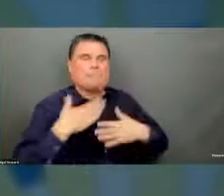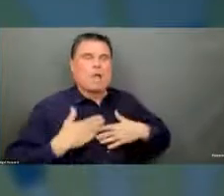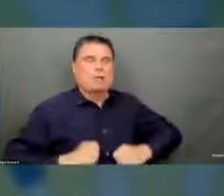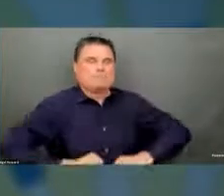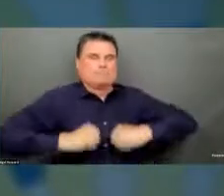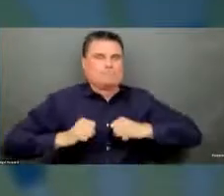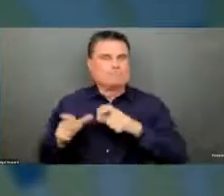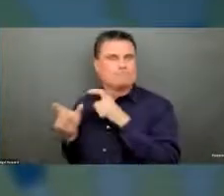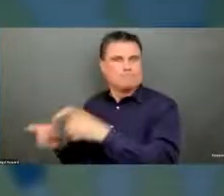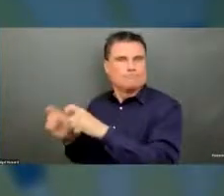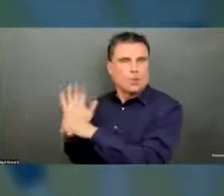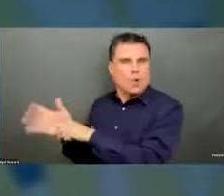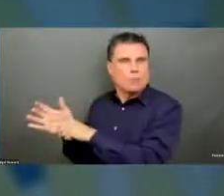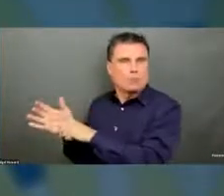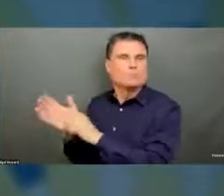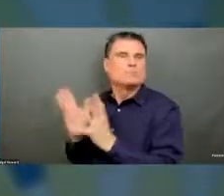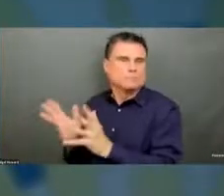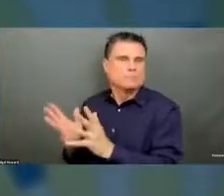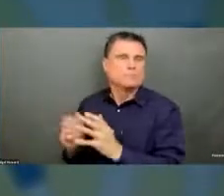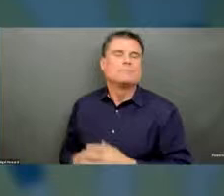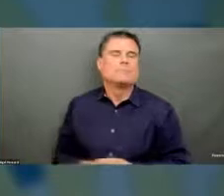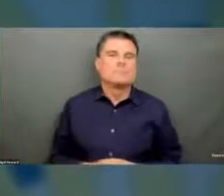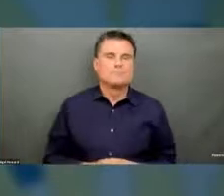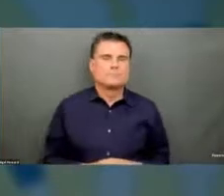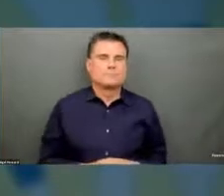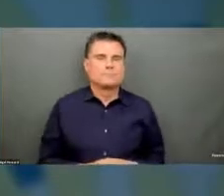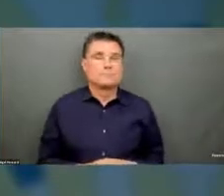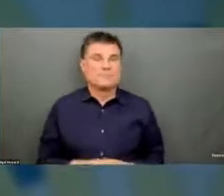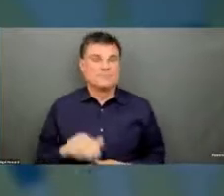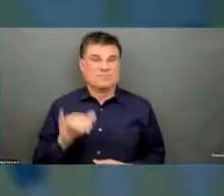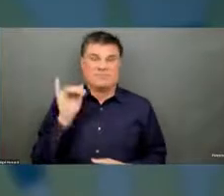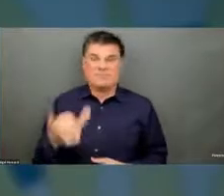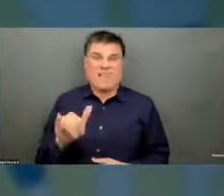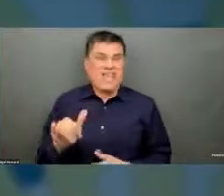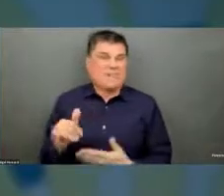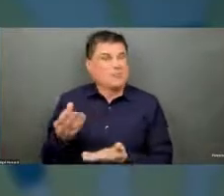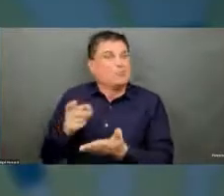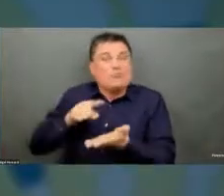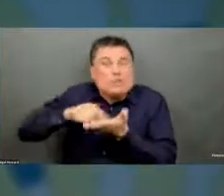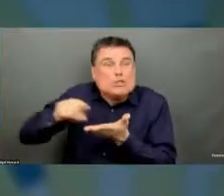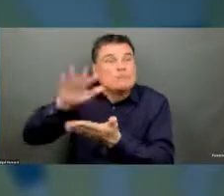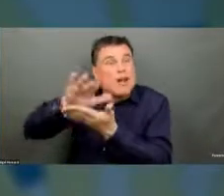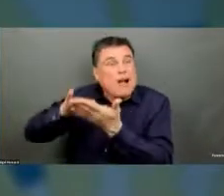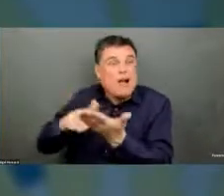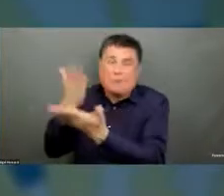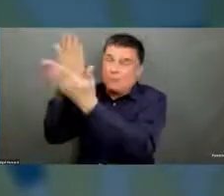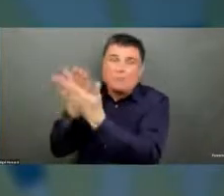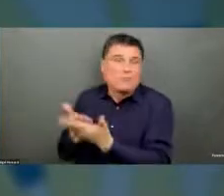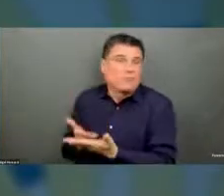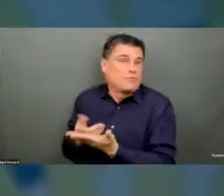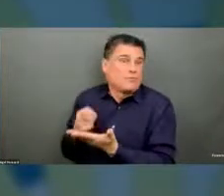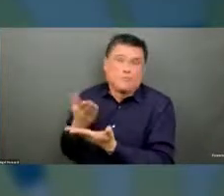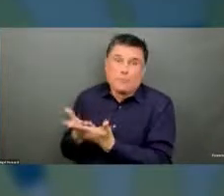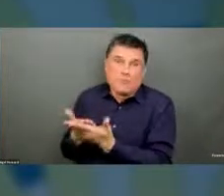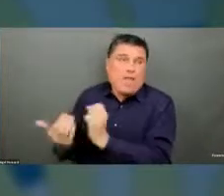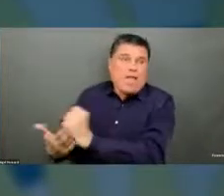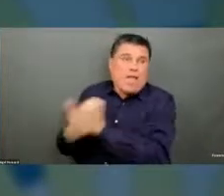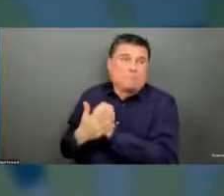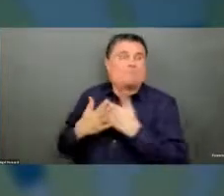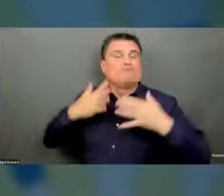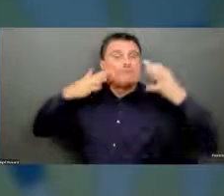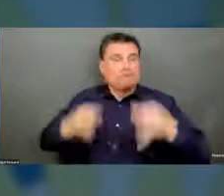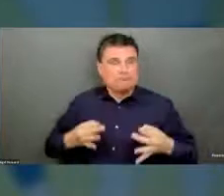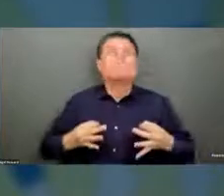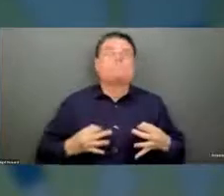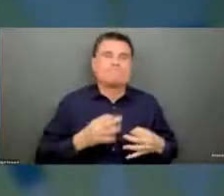It shows very clearly that once 2 to 3 weeks have passed, we have a rapid drop-off in risk for people